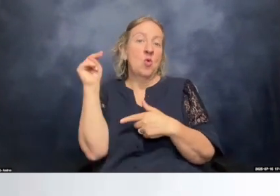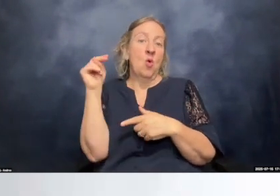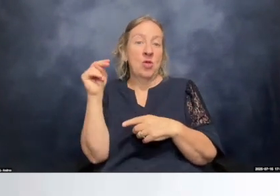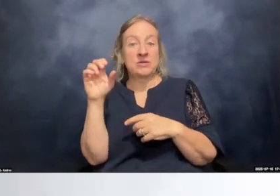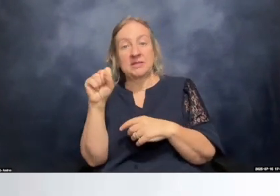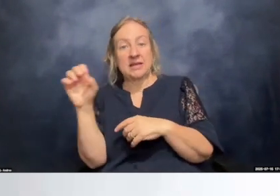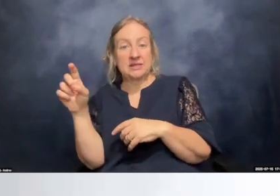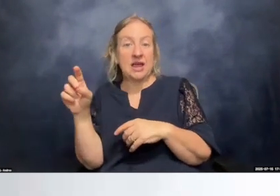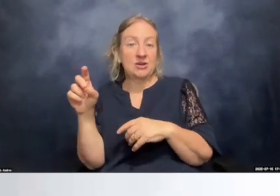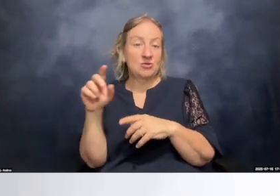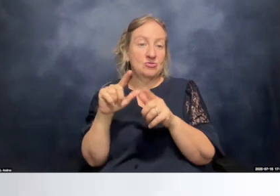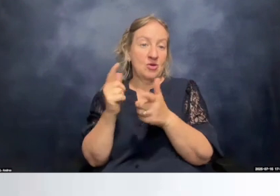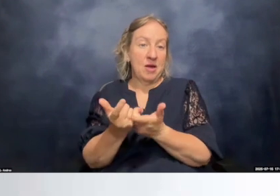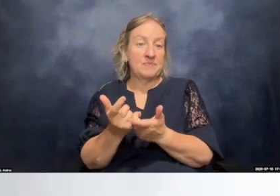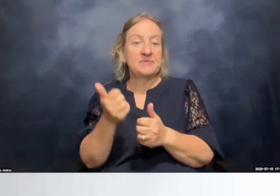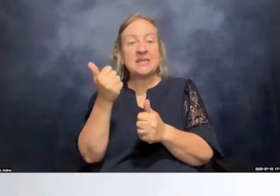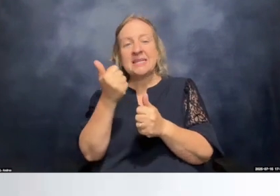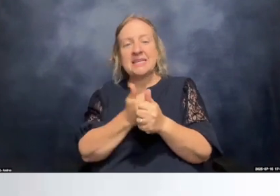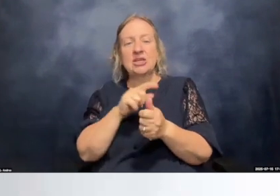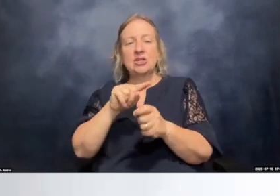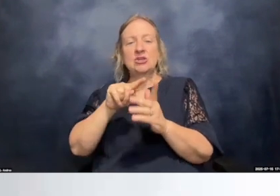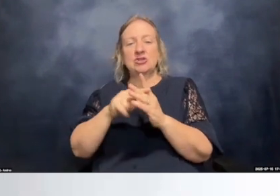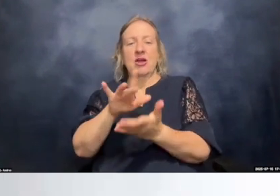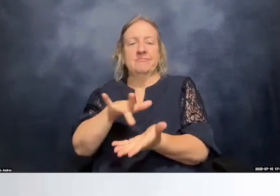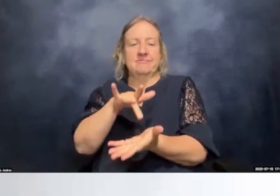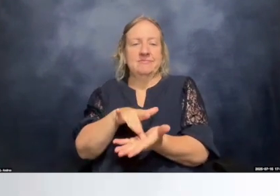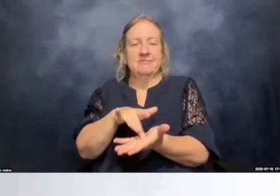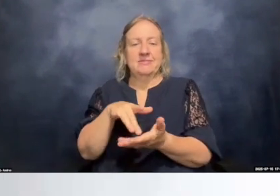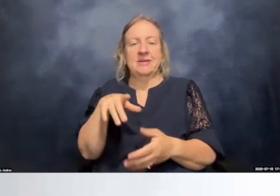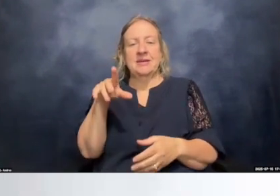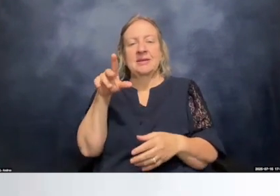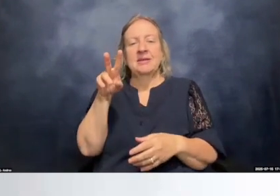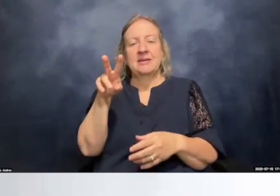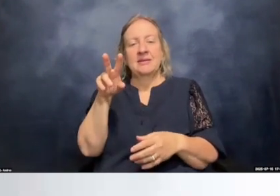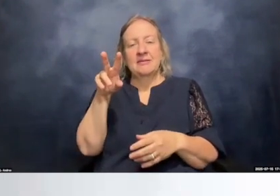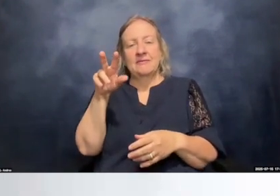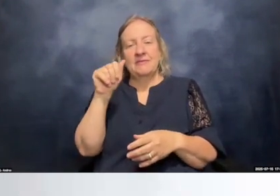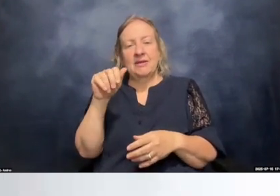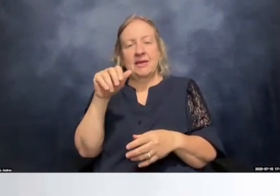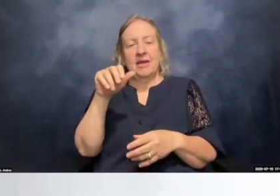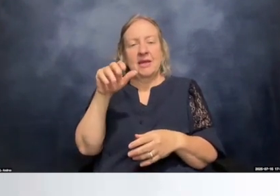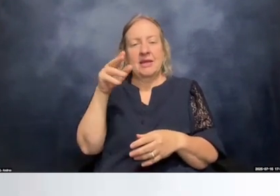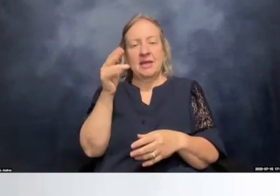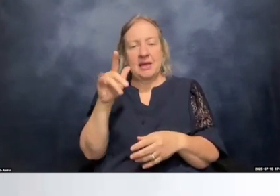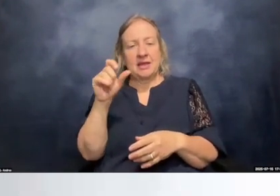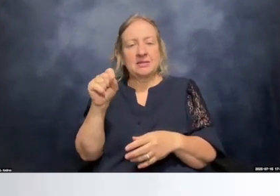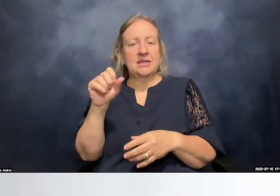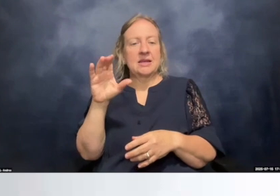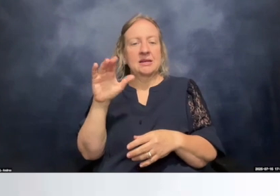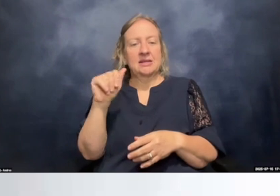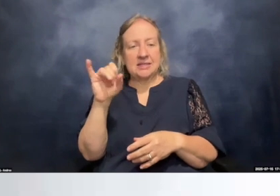day began at our central meeting location, the Viejas Casino and Resort in Alpine, California. Next slide,